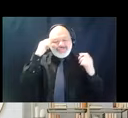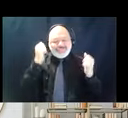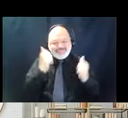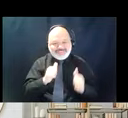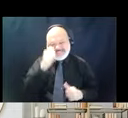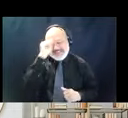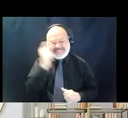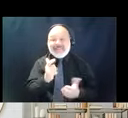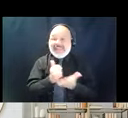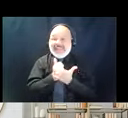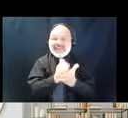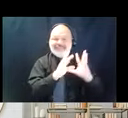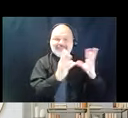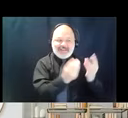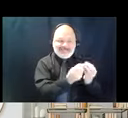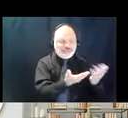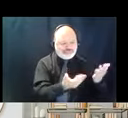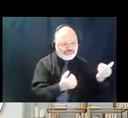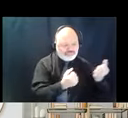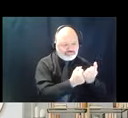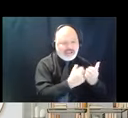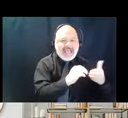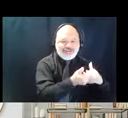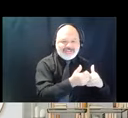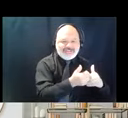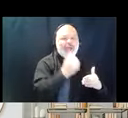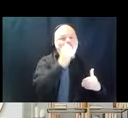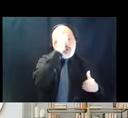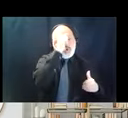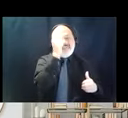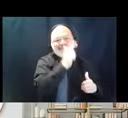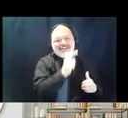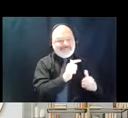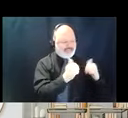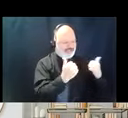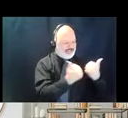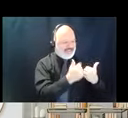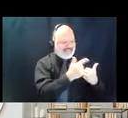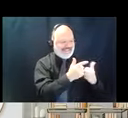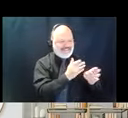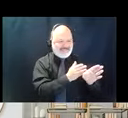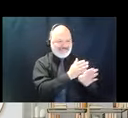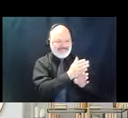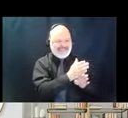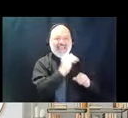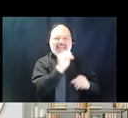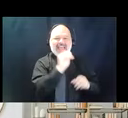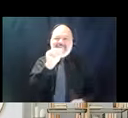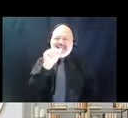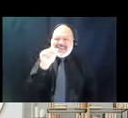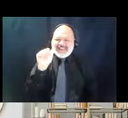Alzheimer's disease and dementias. In addition to his work with Alzheimer's Association, Carlos is a commissioner on the Alameda